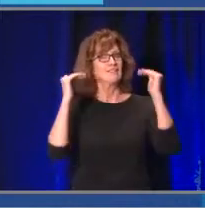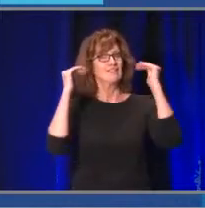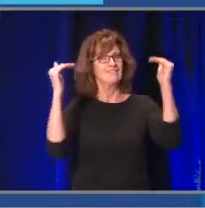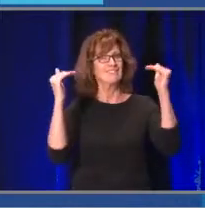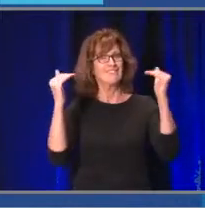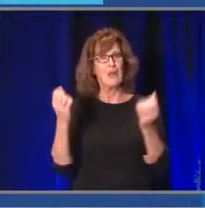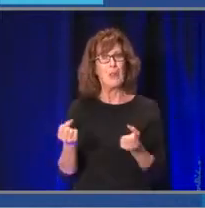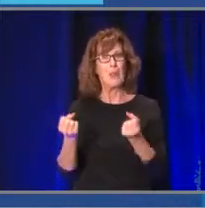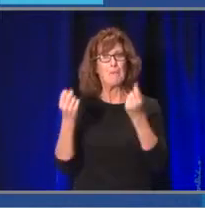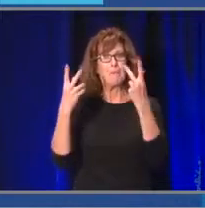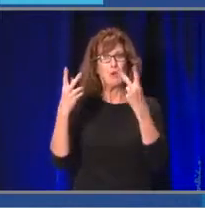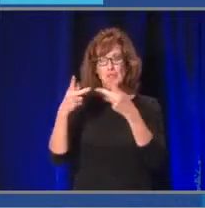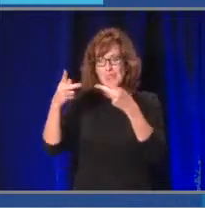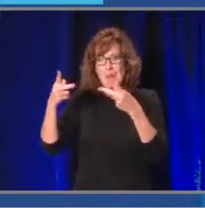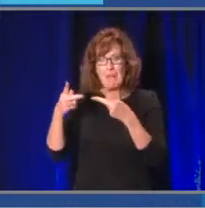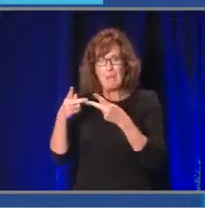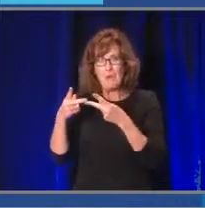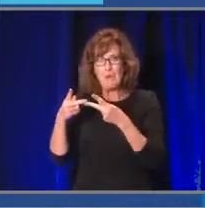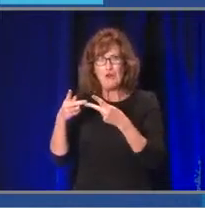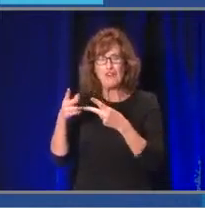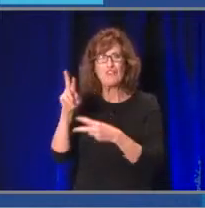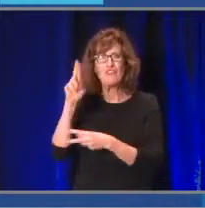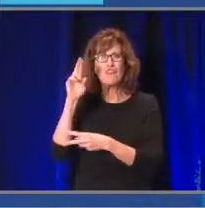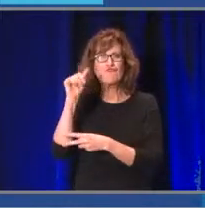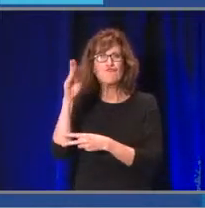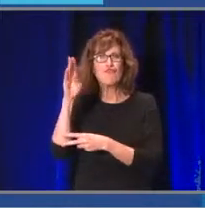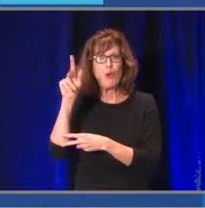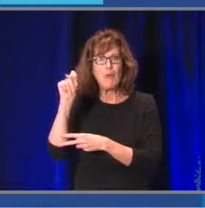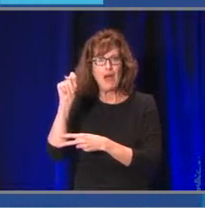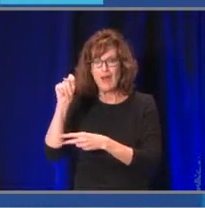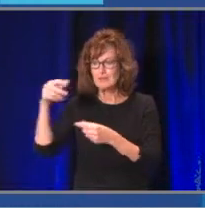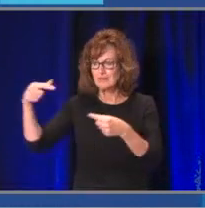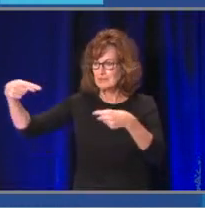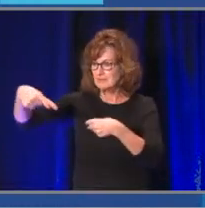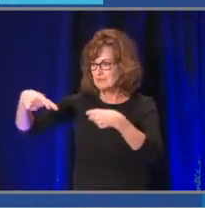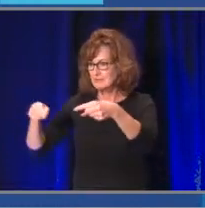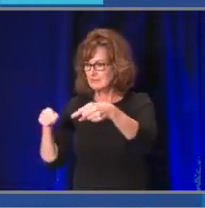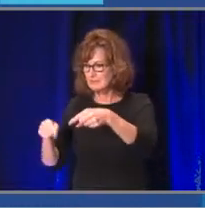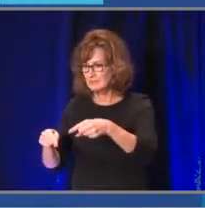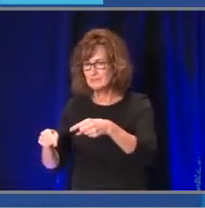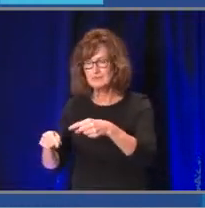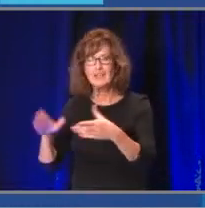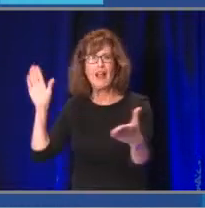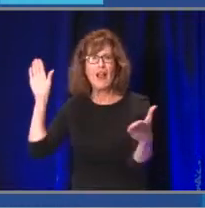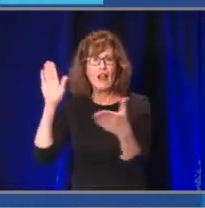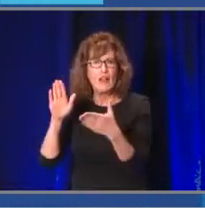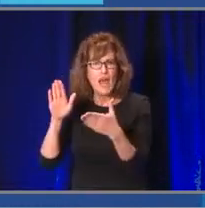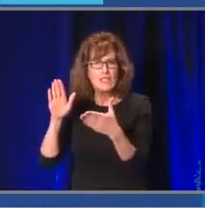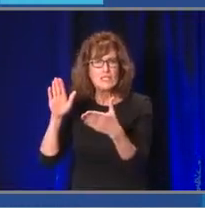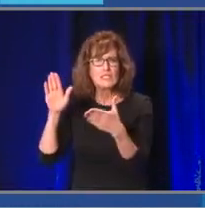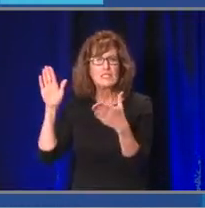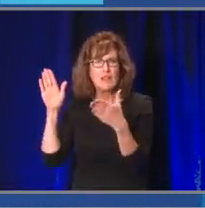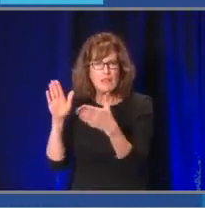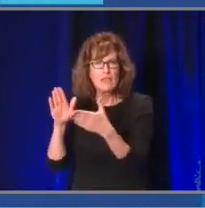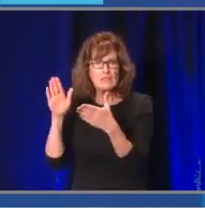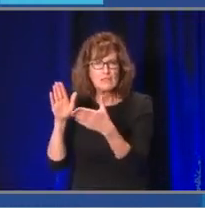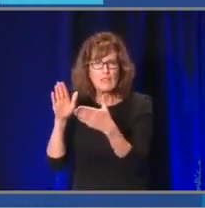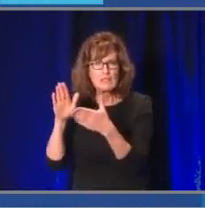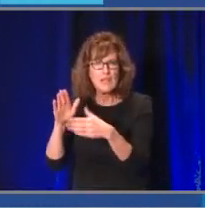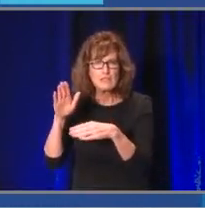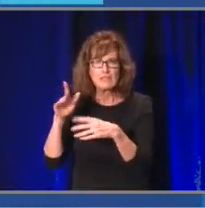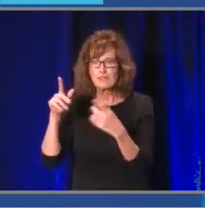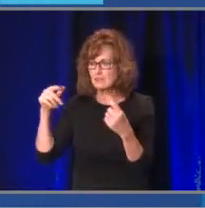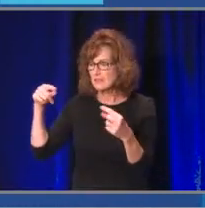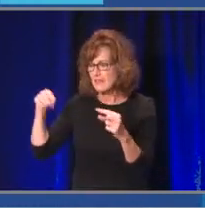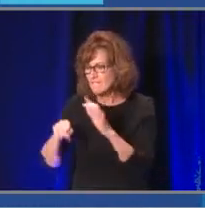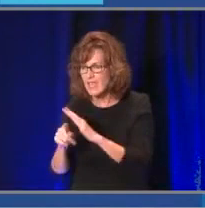multi-port robot, making this operation significantly less invasive, using only 5 small incisions.